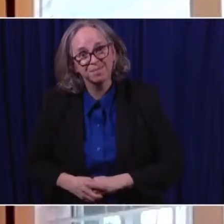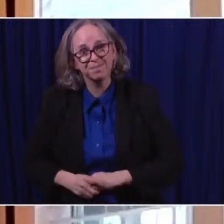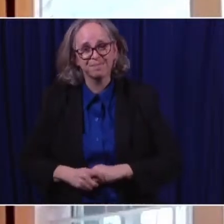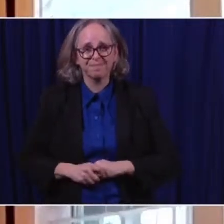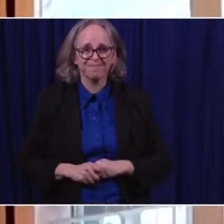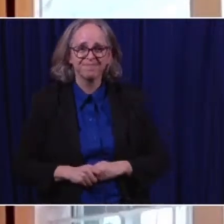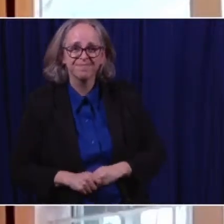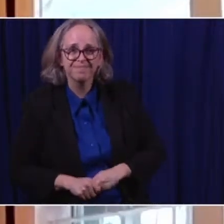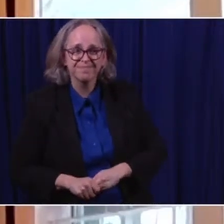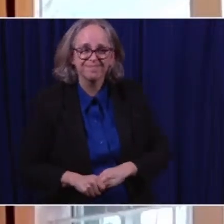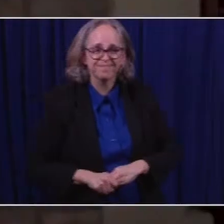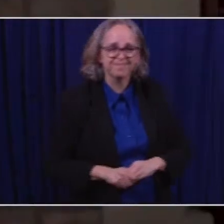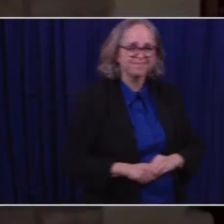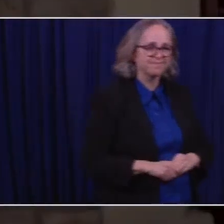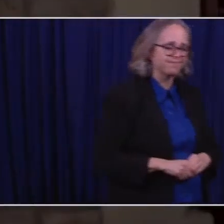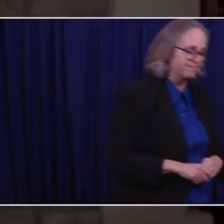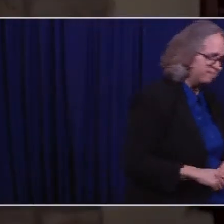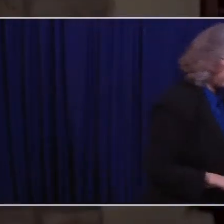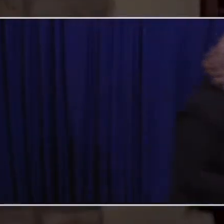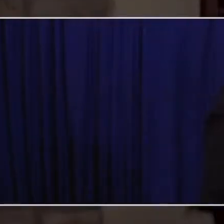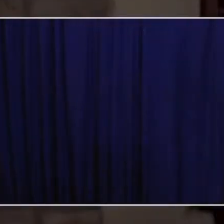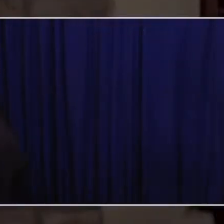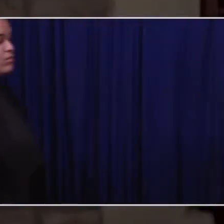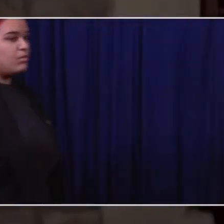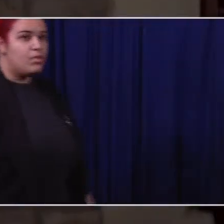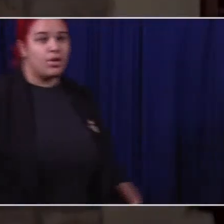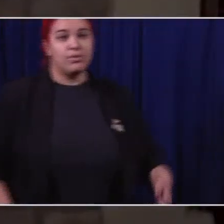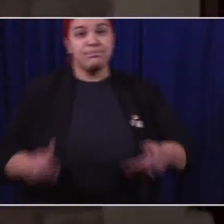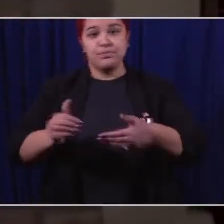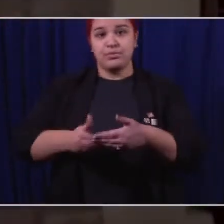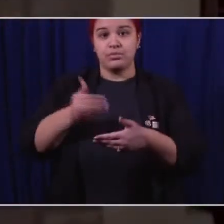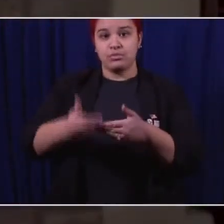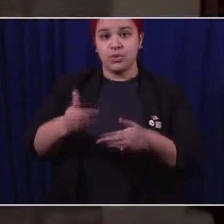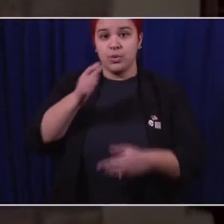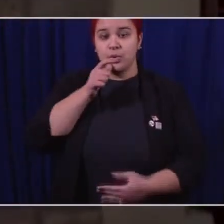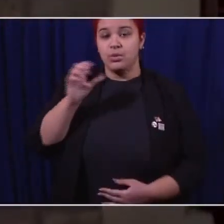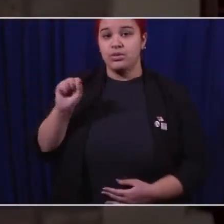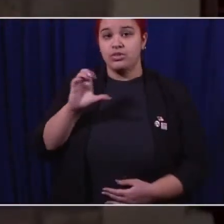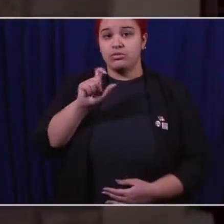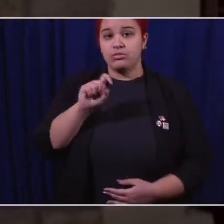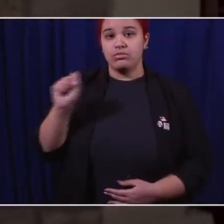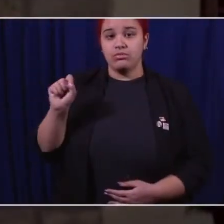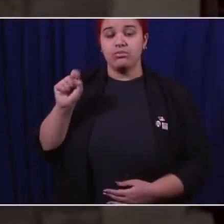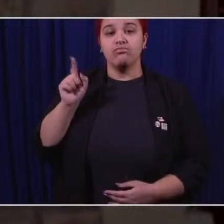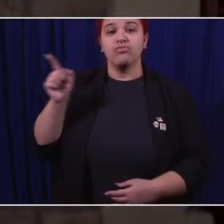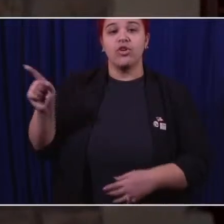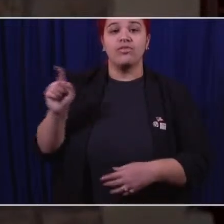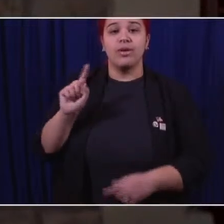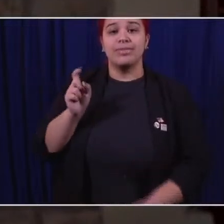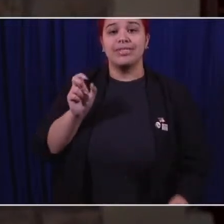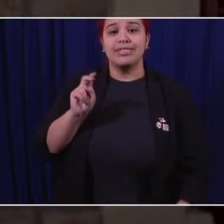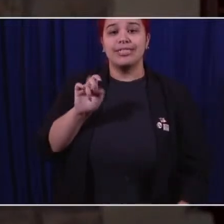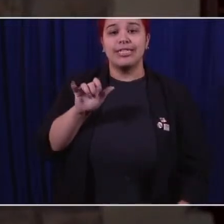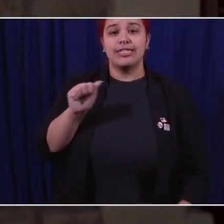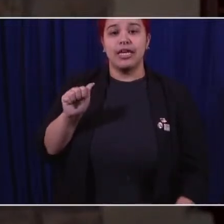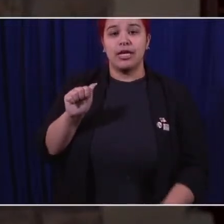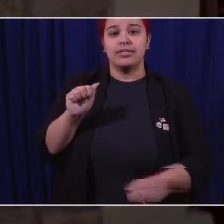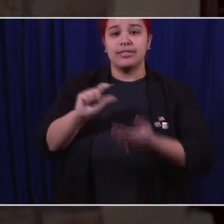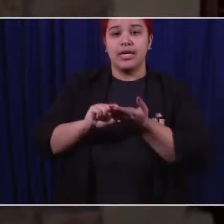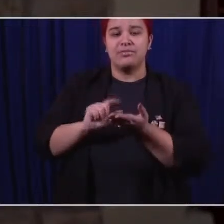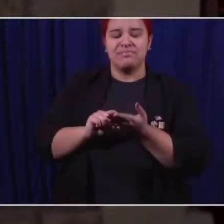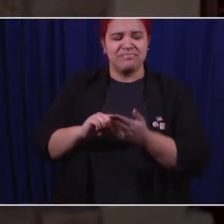Next question is from Scott Hallis at the Xenia Daily Gazette. Hey, Scott. Hey, Governor, how are you today? I'm well, sir.